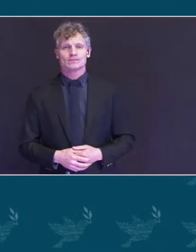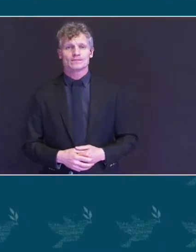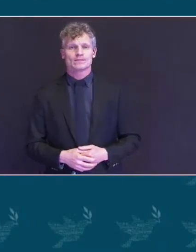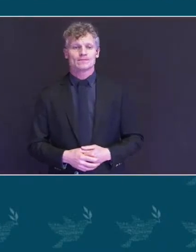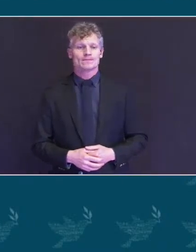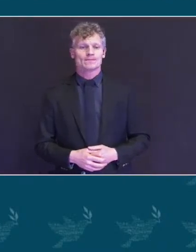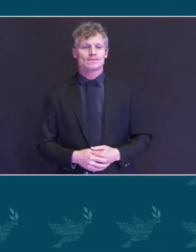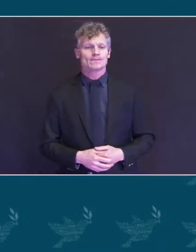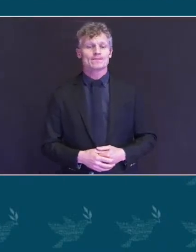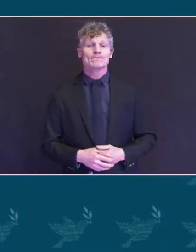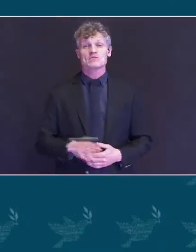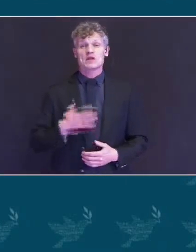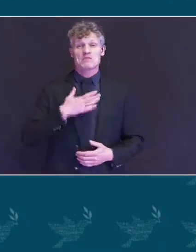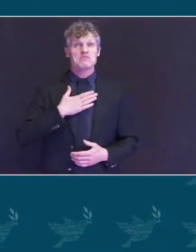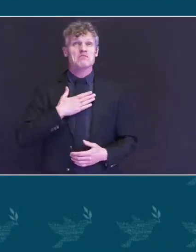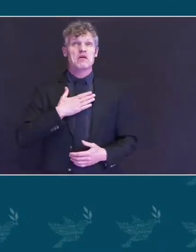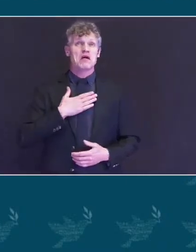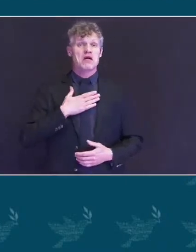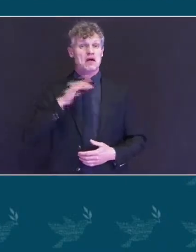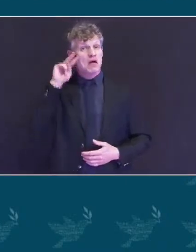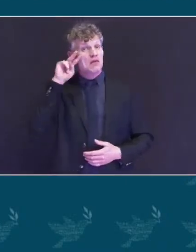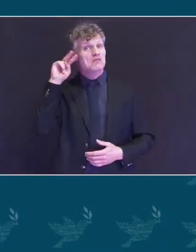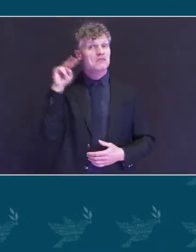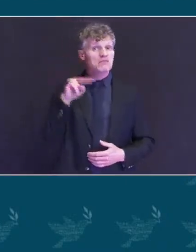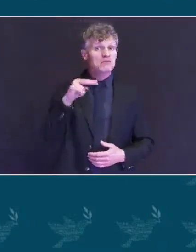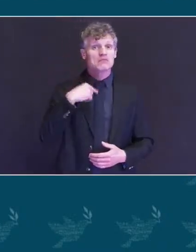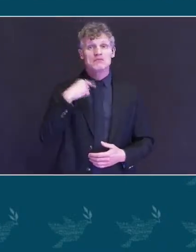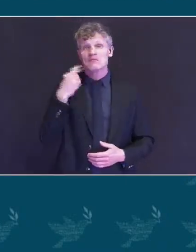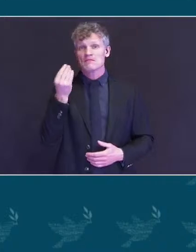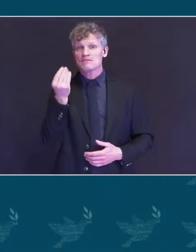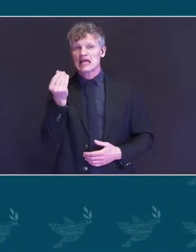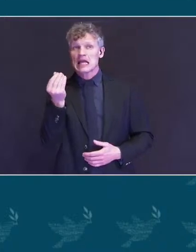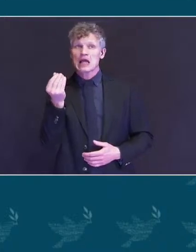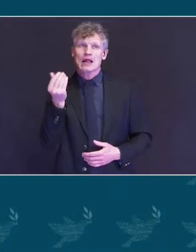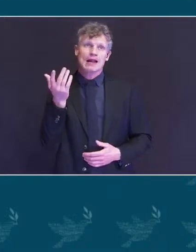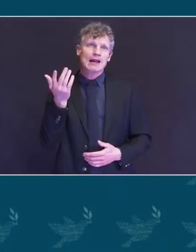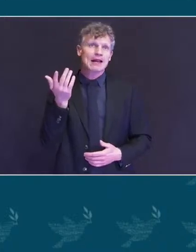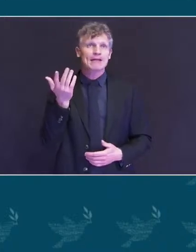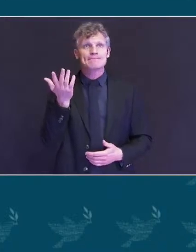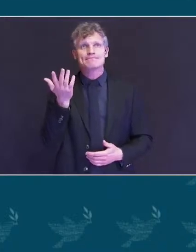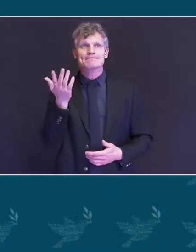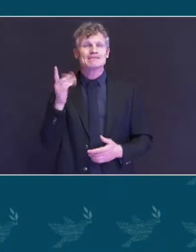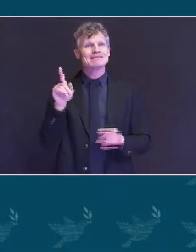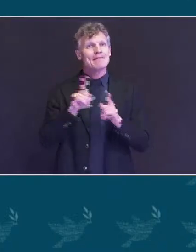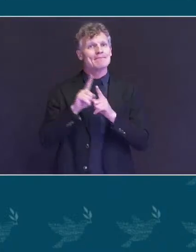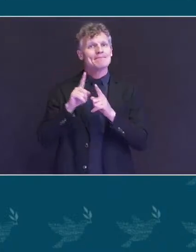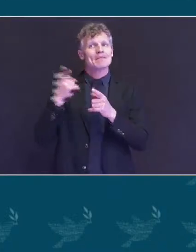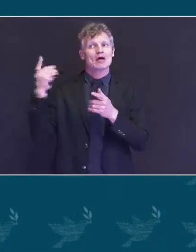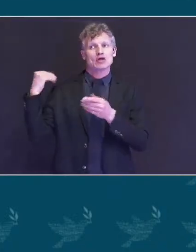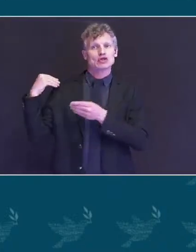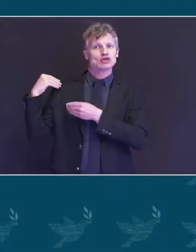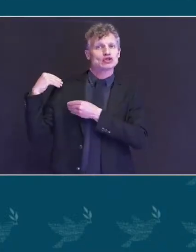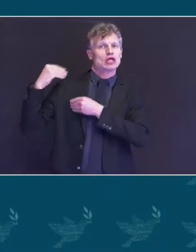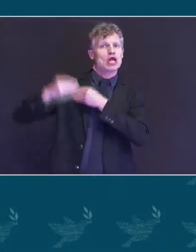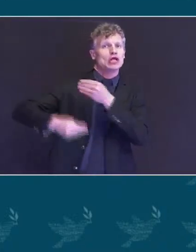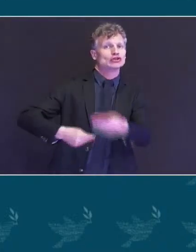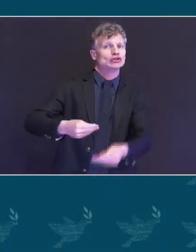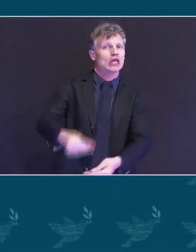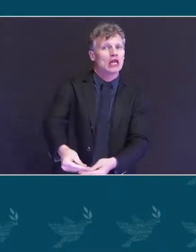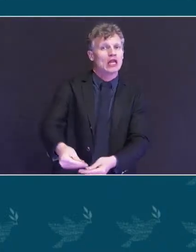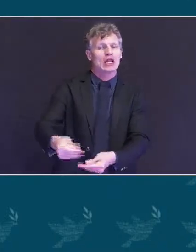say that of the aspects involving transmission between various generations and linguistic